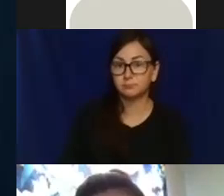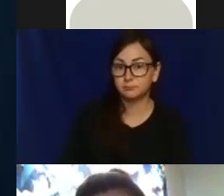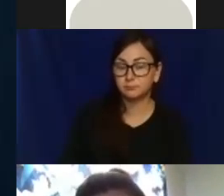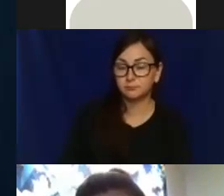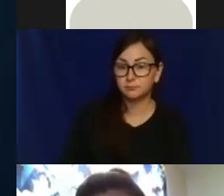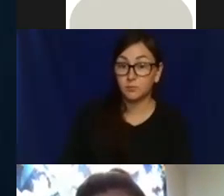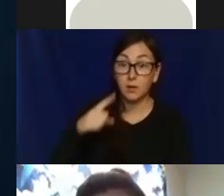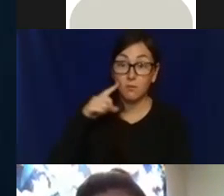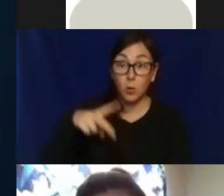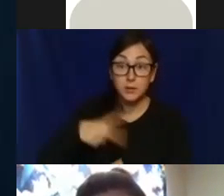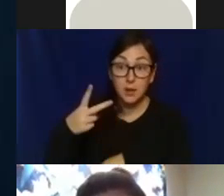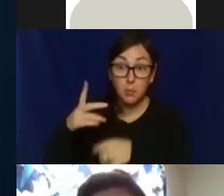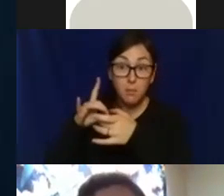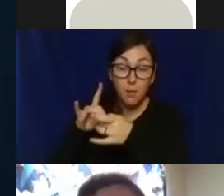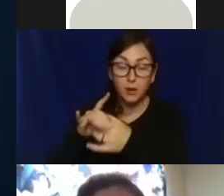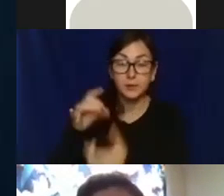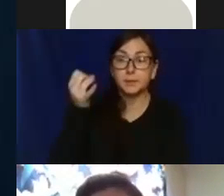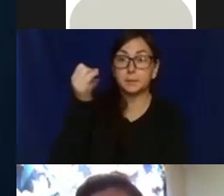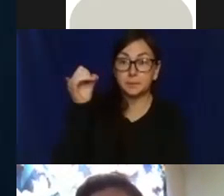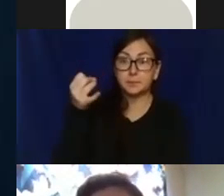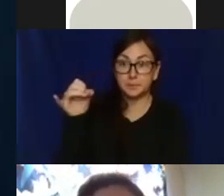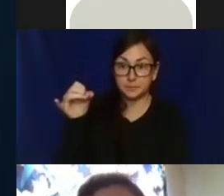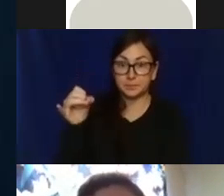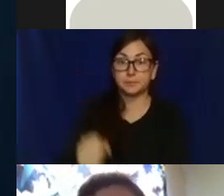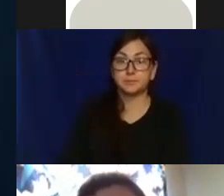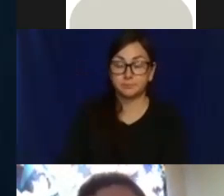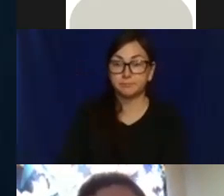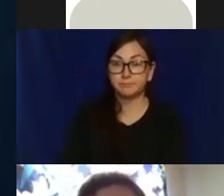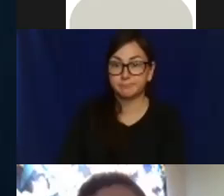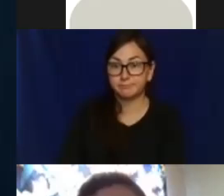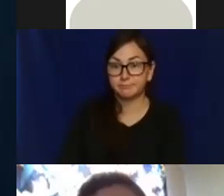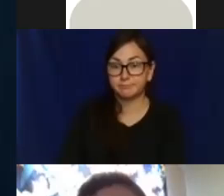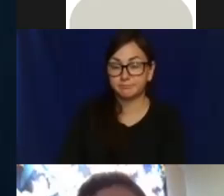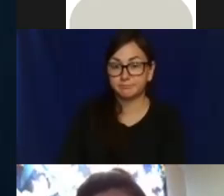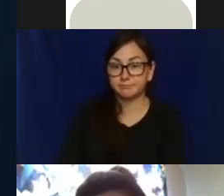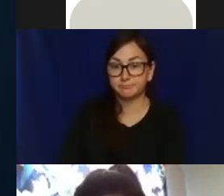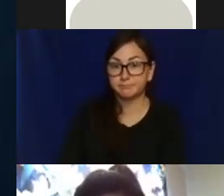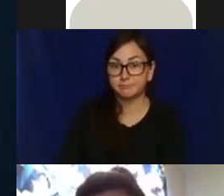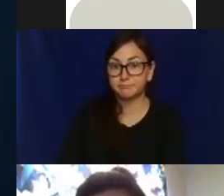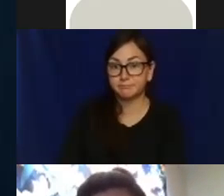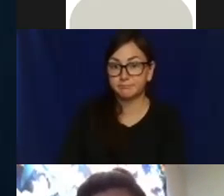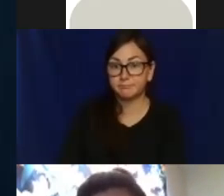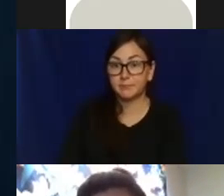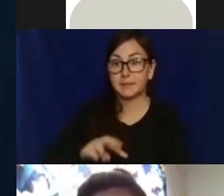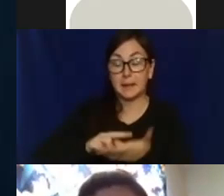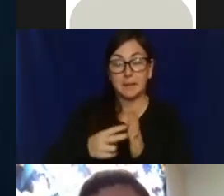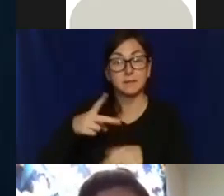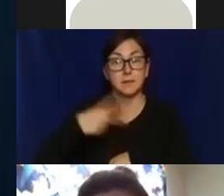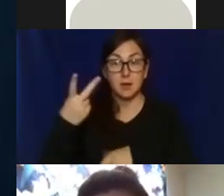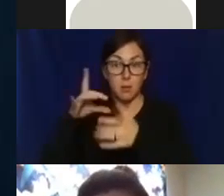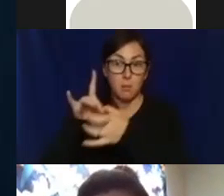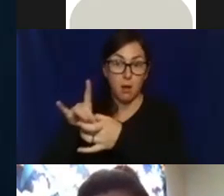lines, okay, which I'm represented here by the equal. Okay, that's a double bond.